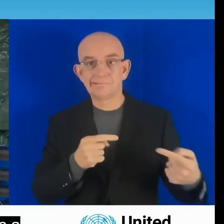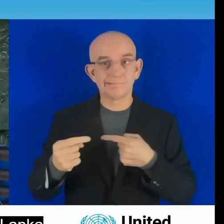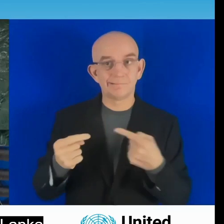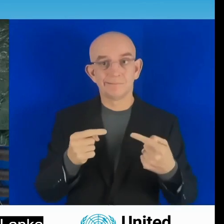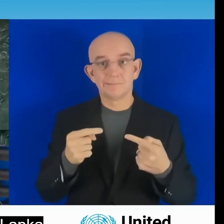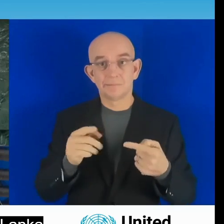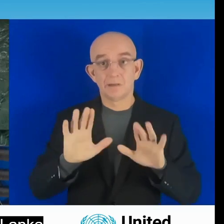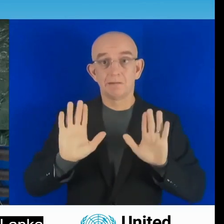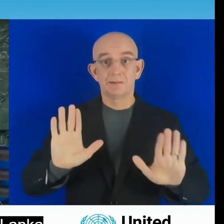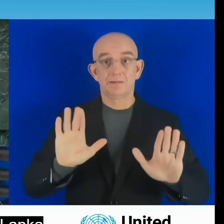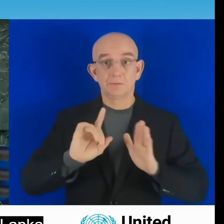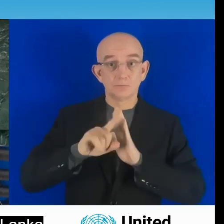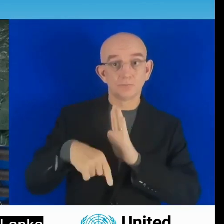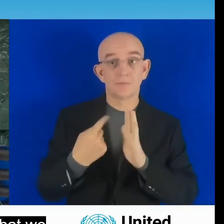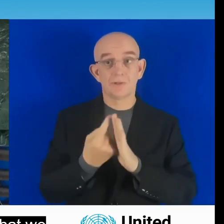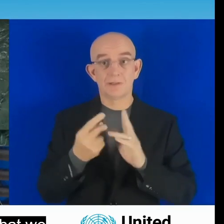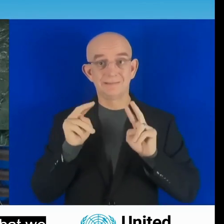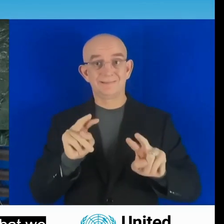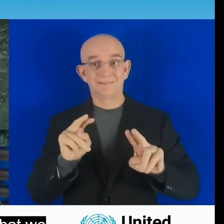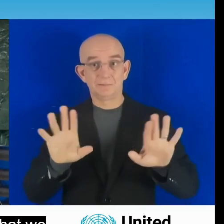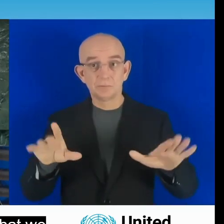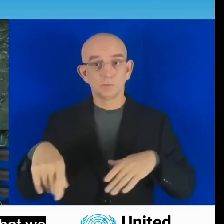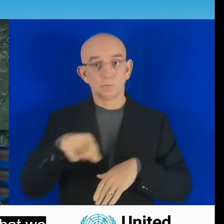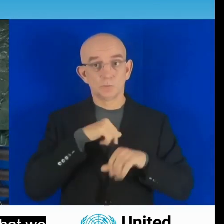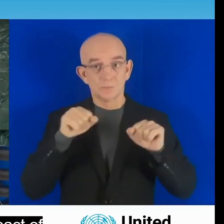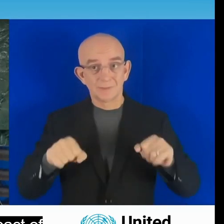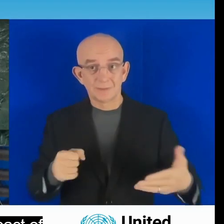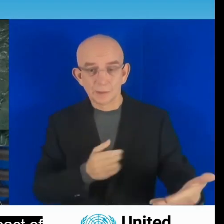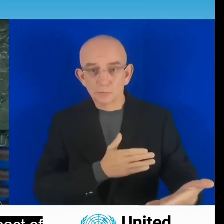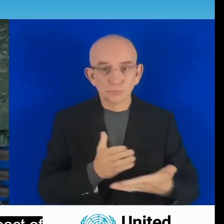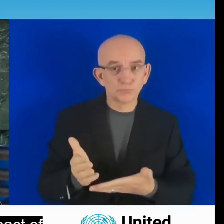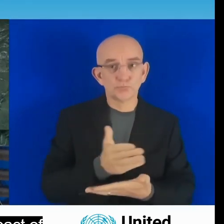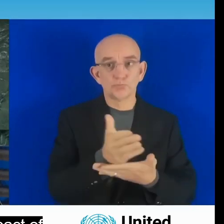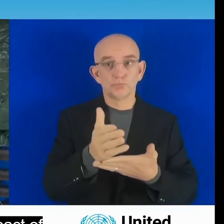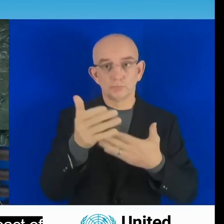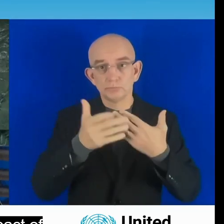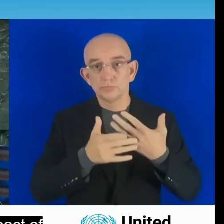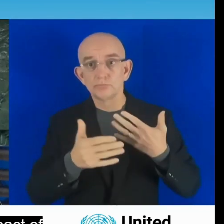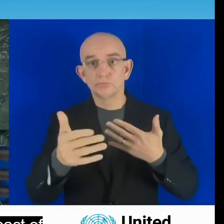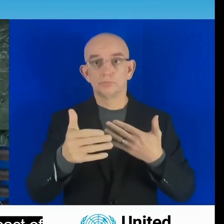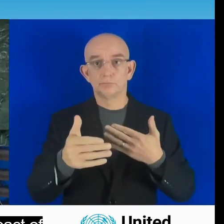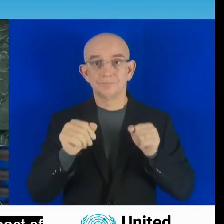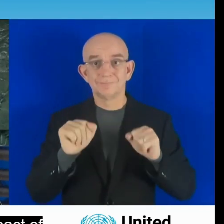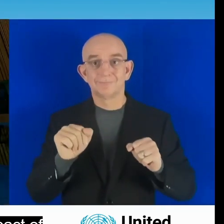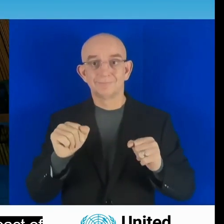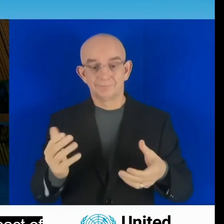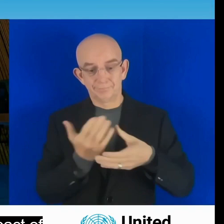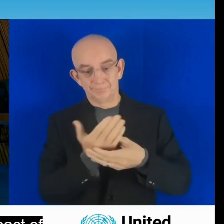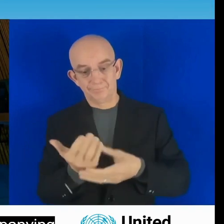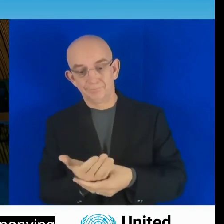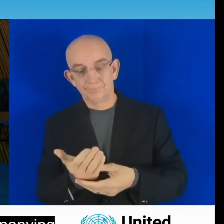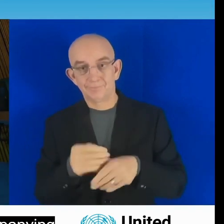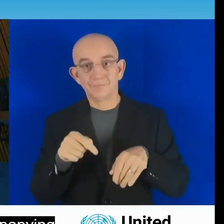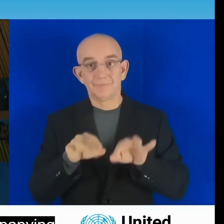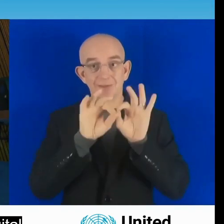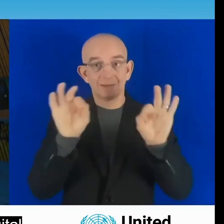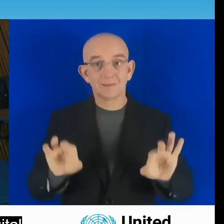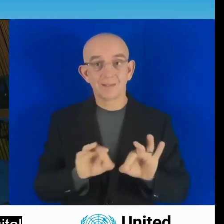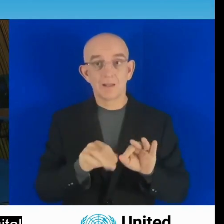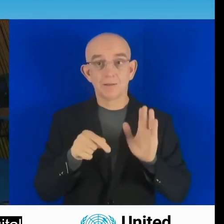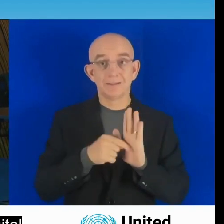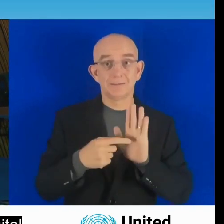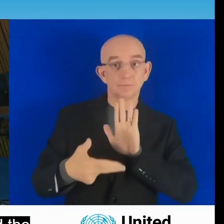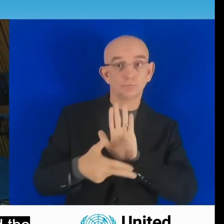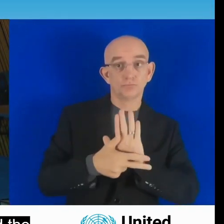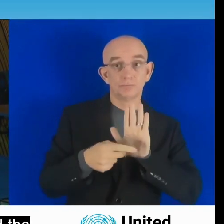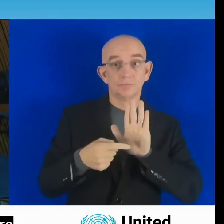and its accompanying declarations, the Global Digital Compact and the Declaration for Future Generations. We will